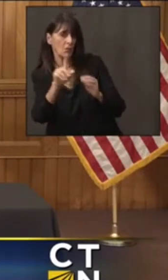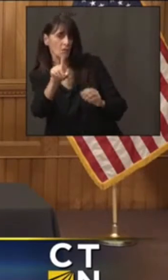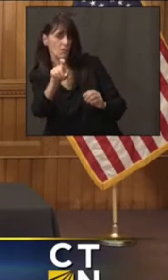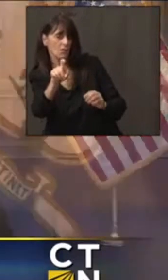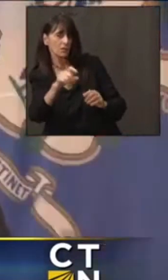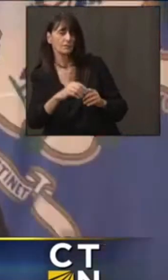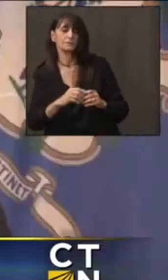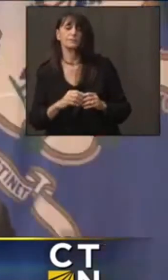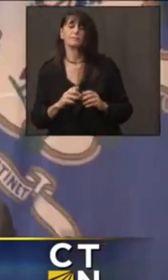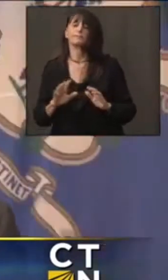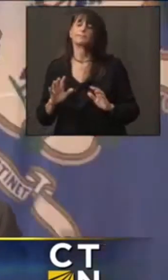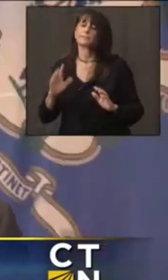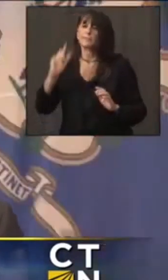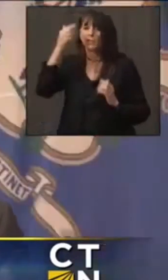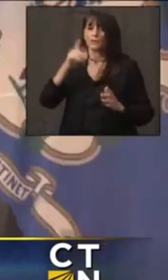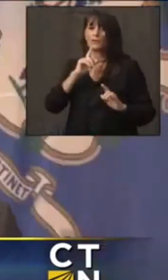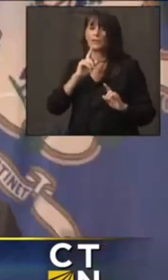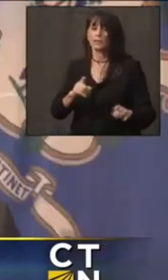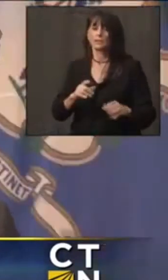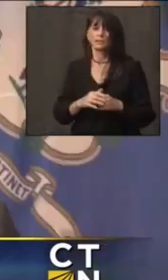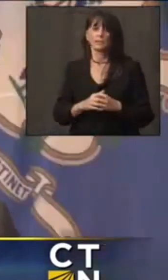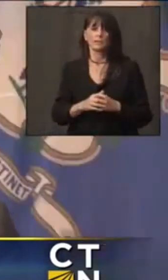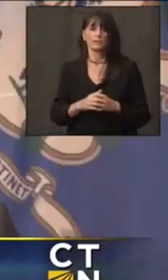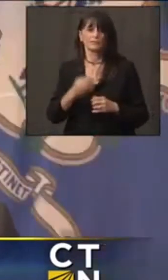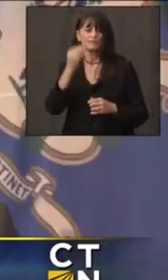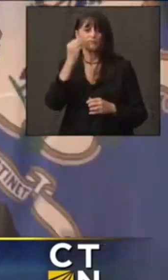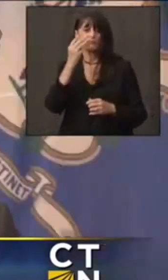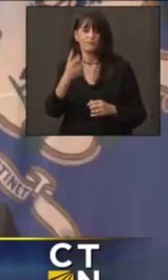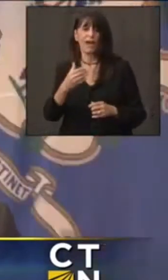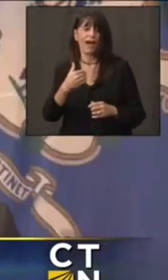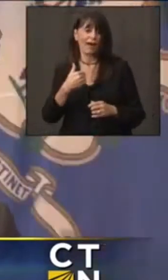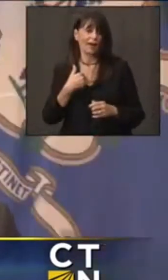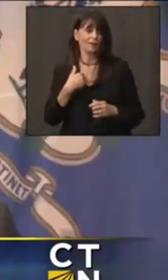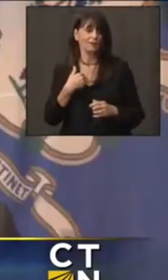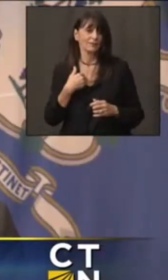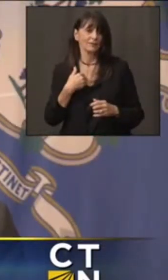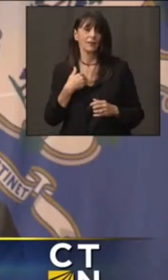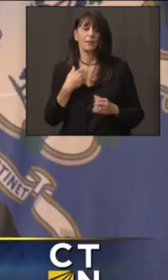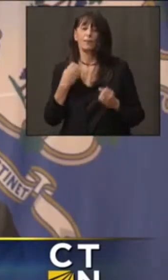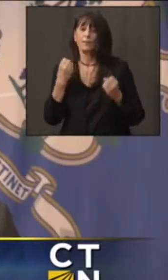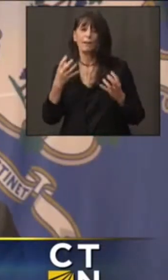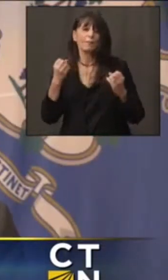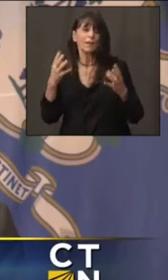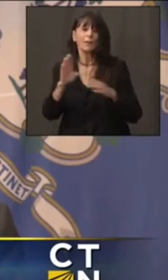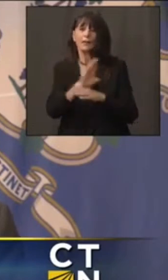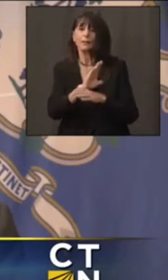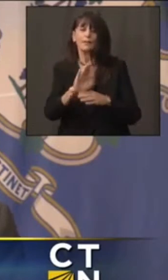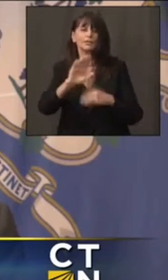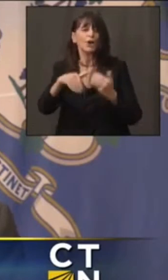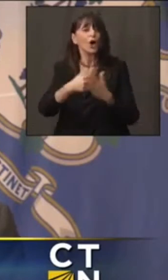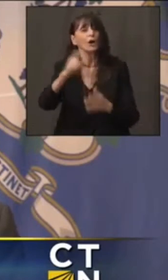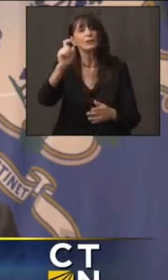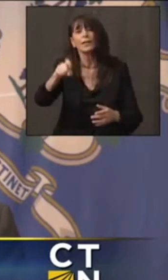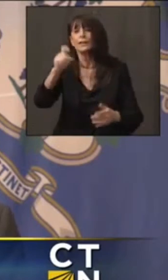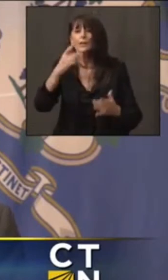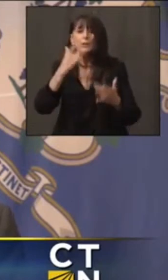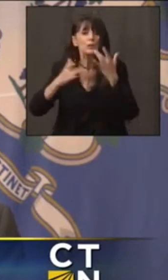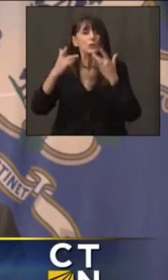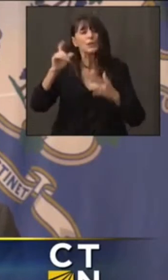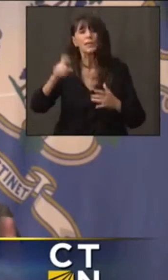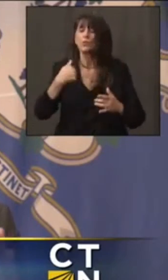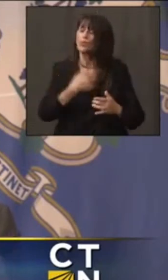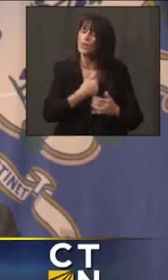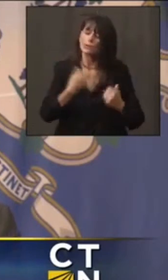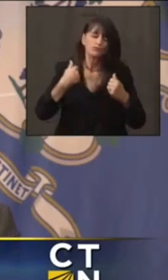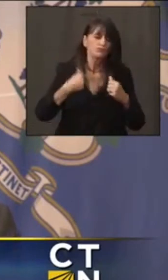Look, I've got every entity in the state is coming up, and they're all in need, and we're doing the best analysis we can